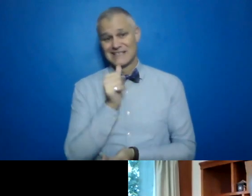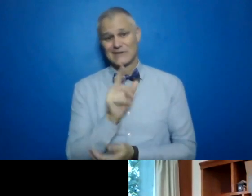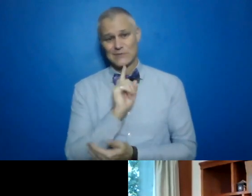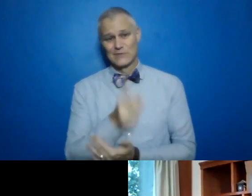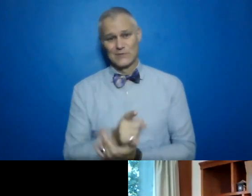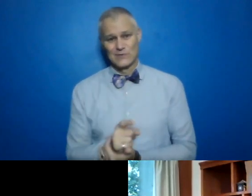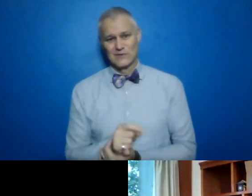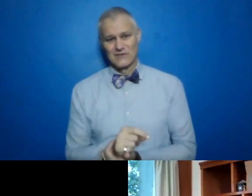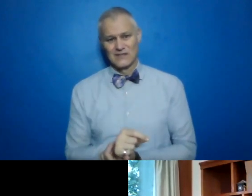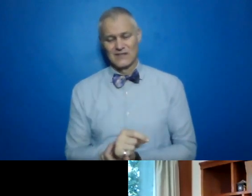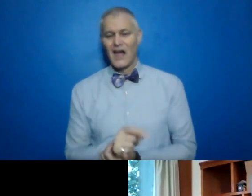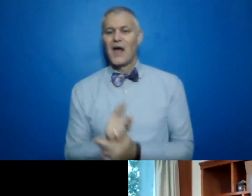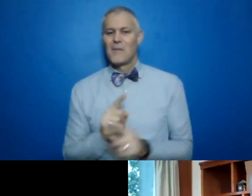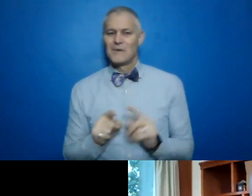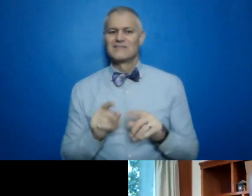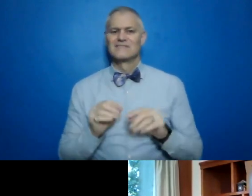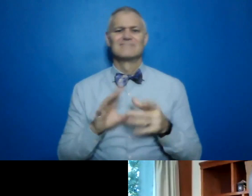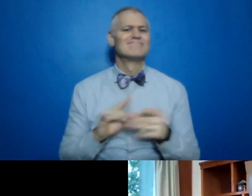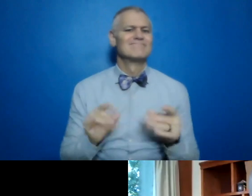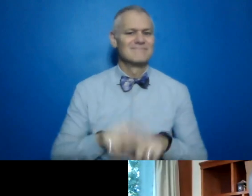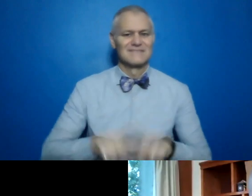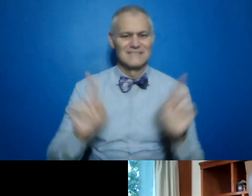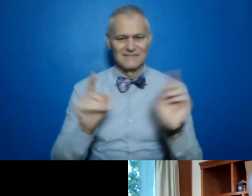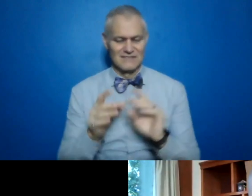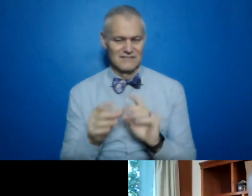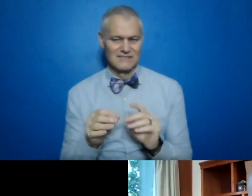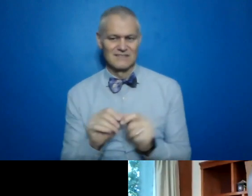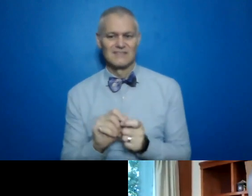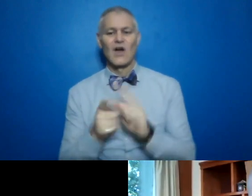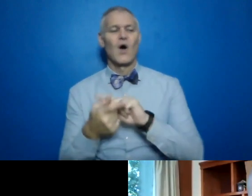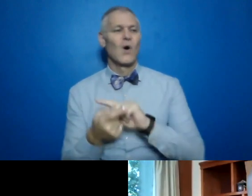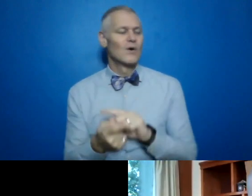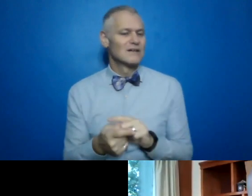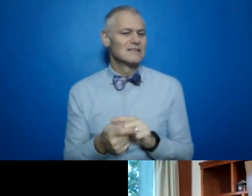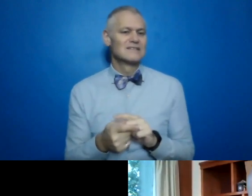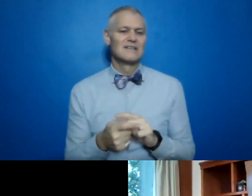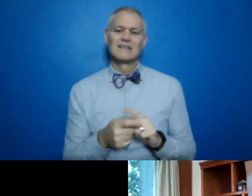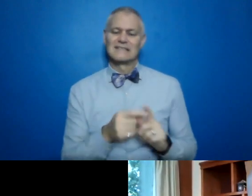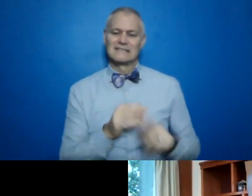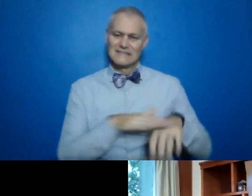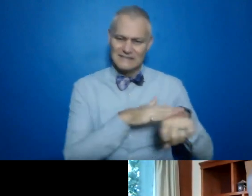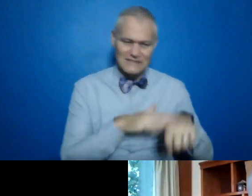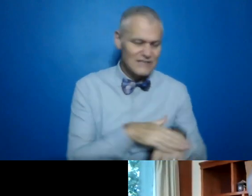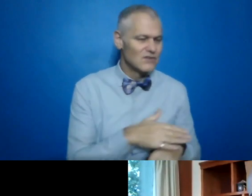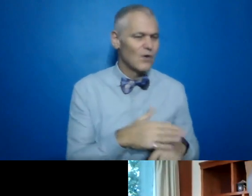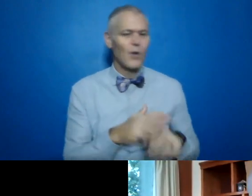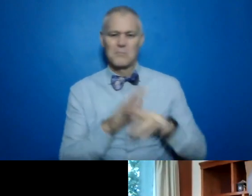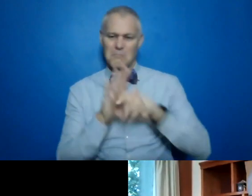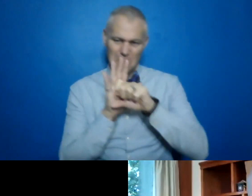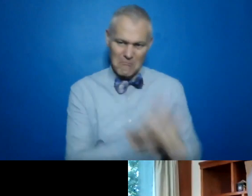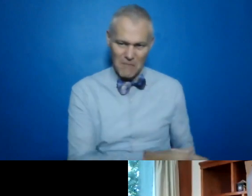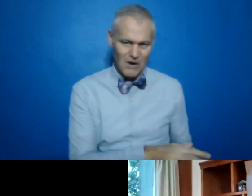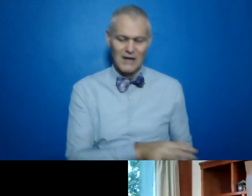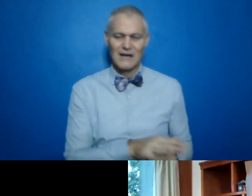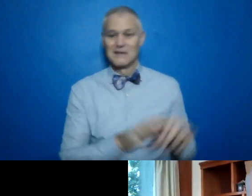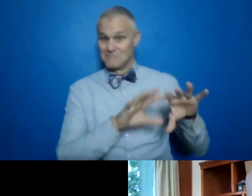to tell a different interpretation, the way that indigenous and marginalized and other communities, the global